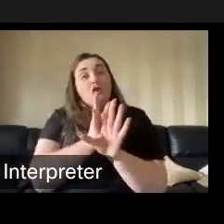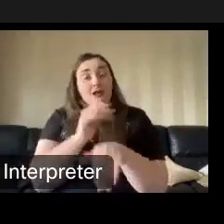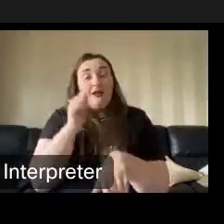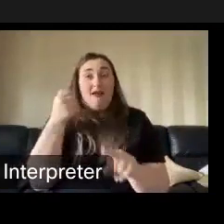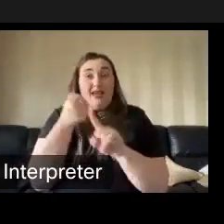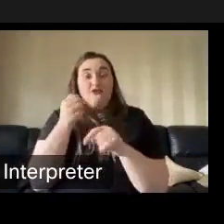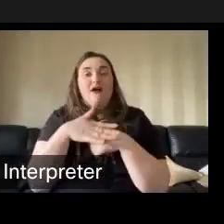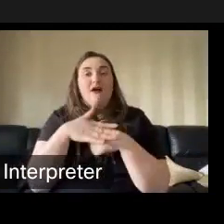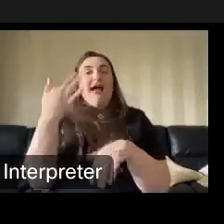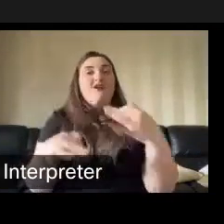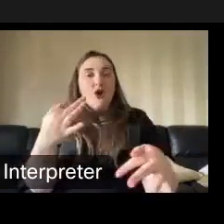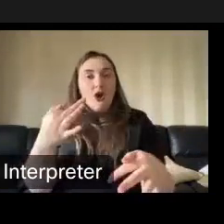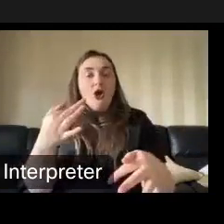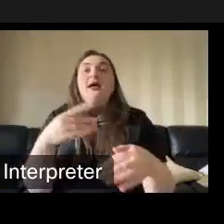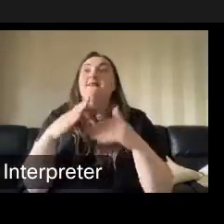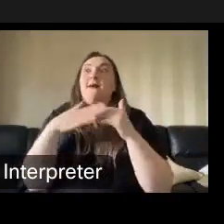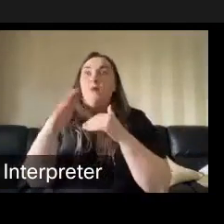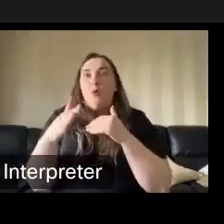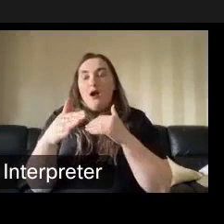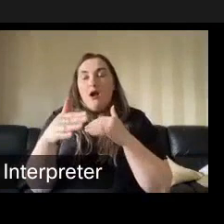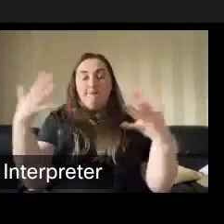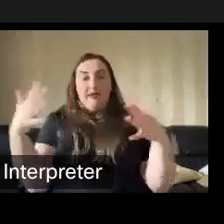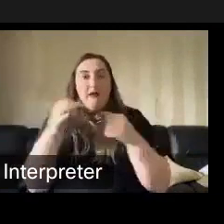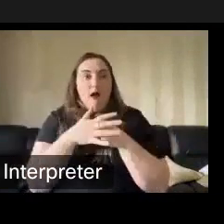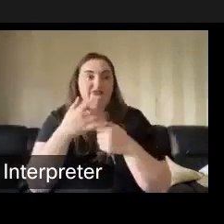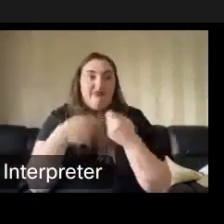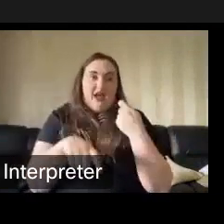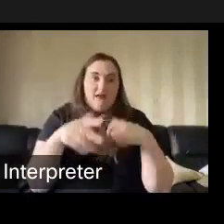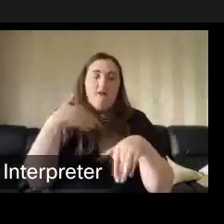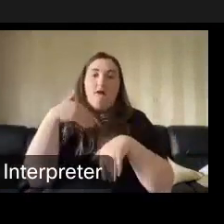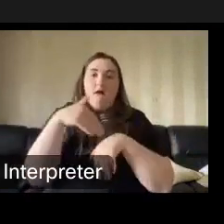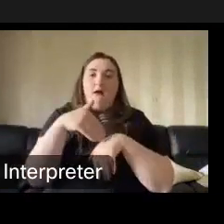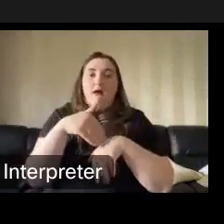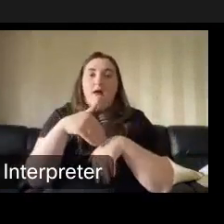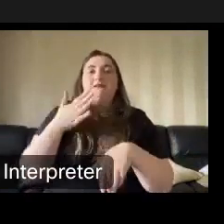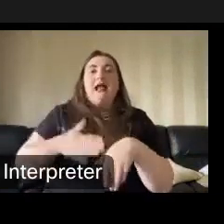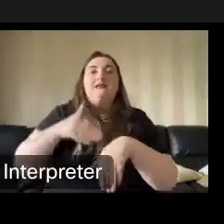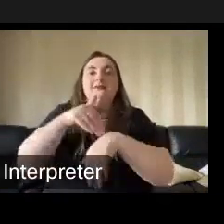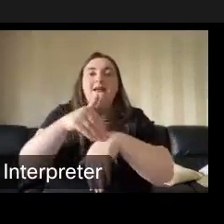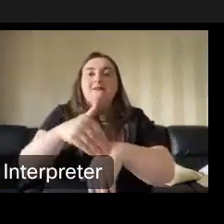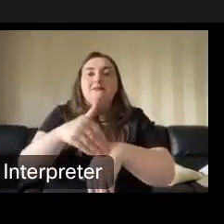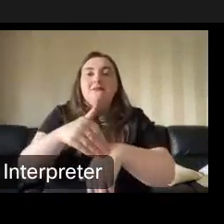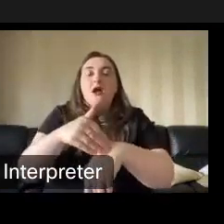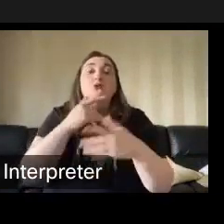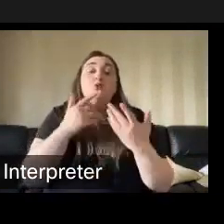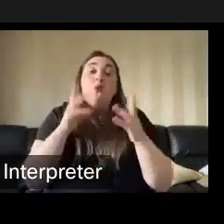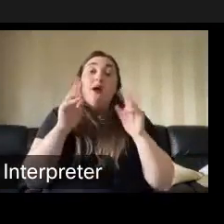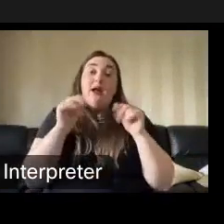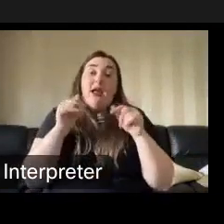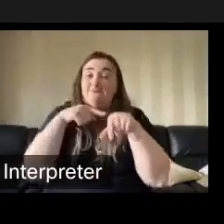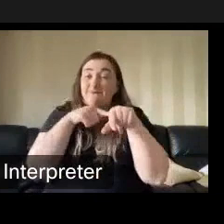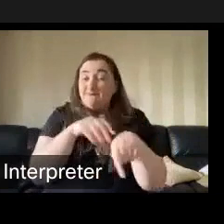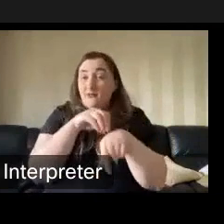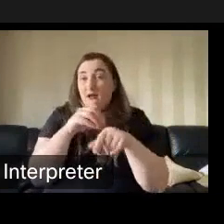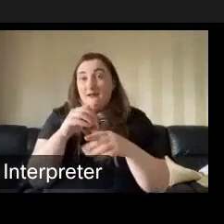error is greater than the psychological impact of a complication. Now, it can depend obviously on degree and lots of